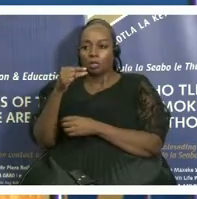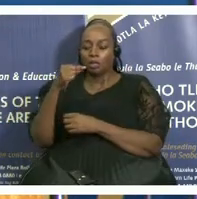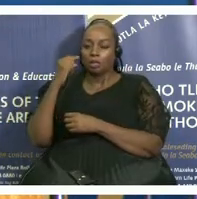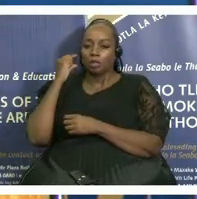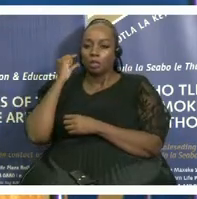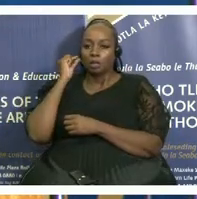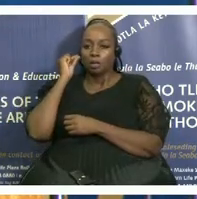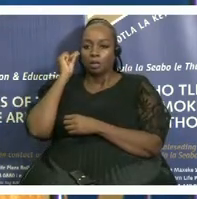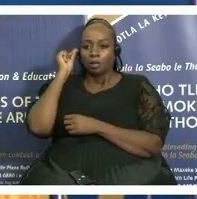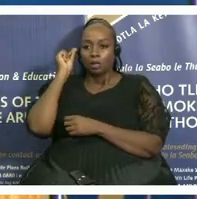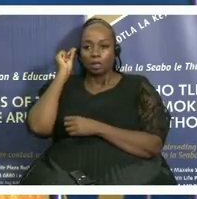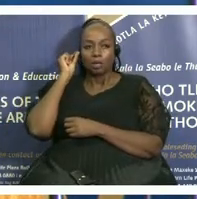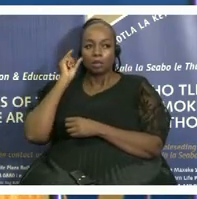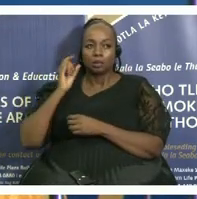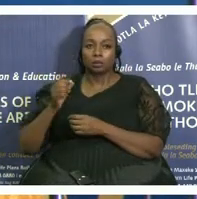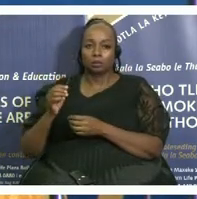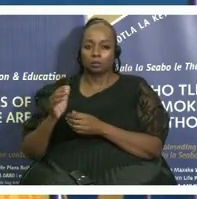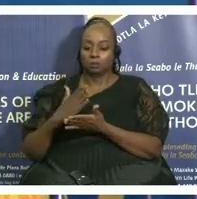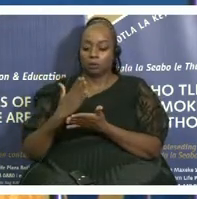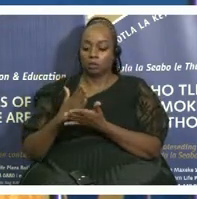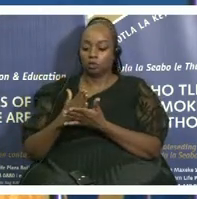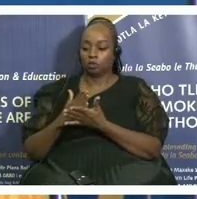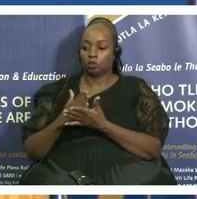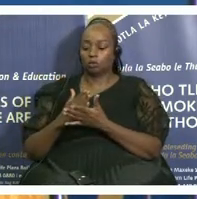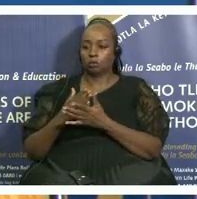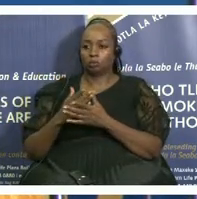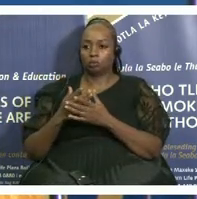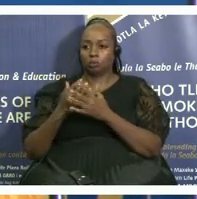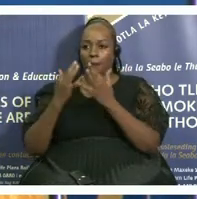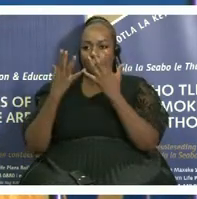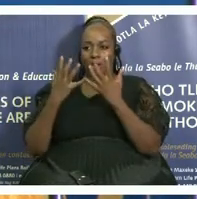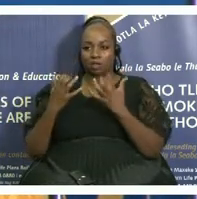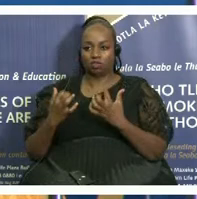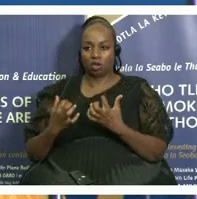This spending in the past year enabled the creation of